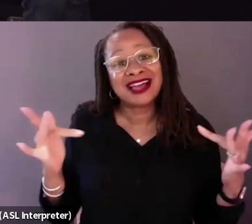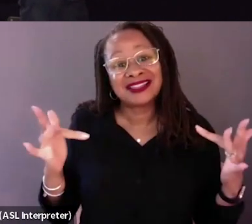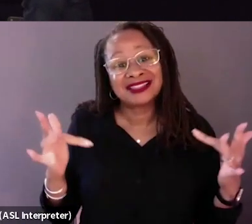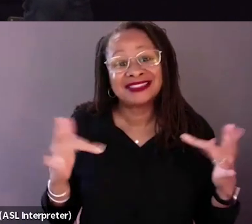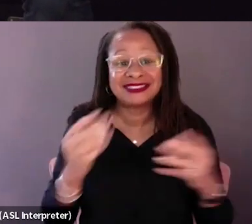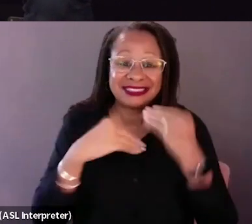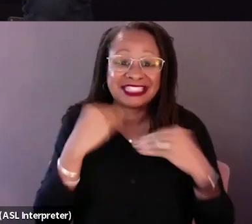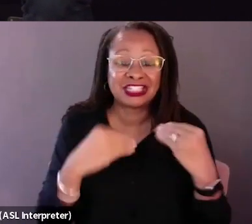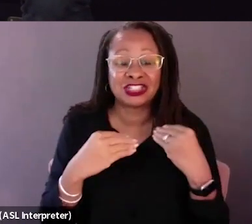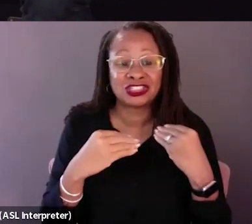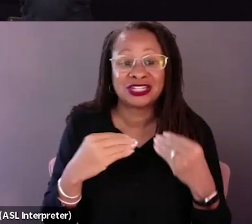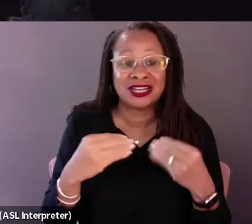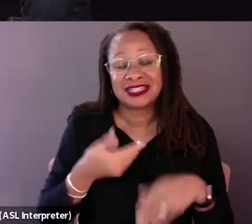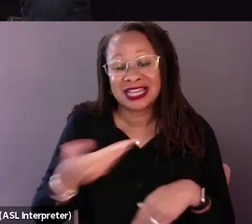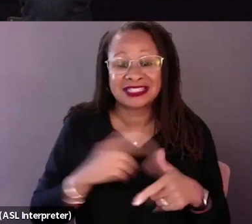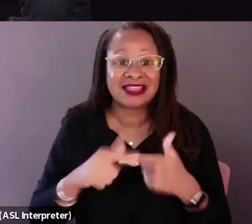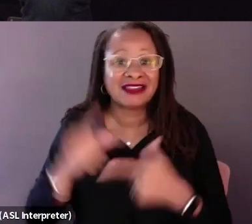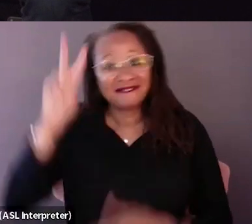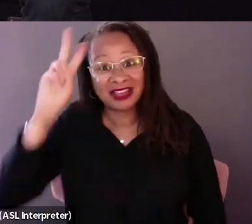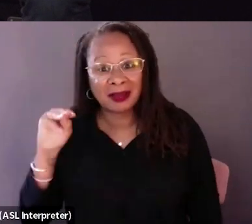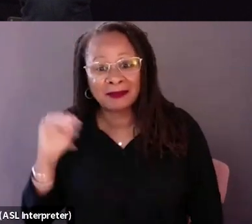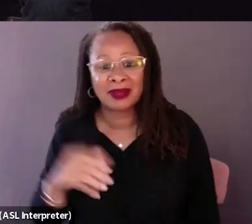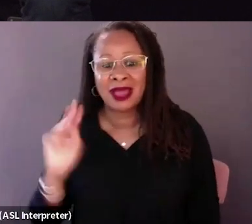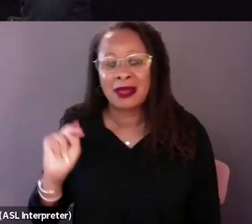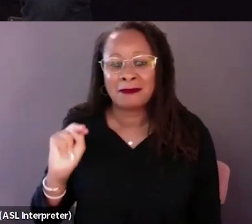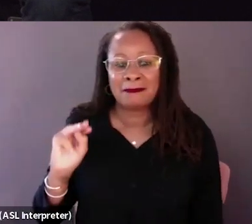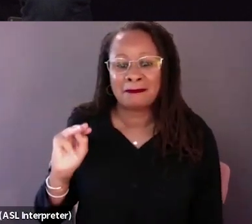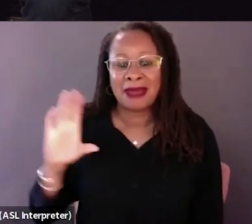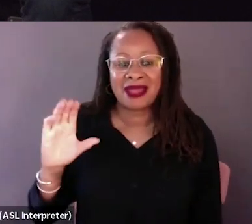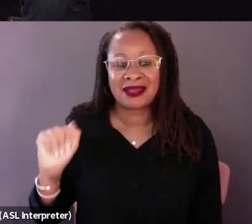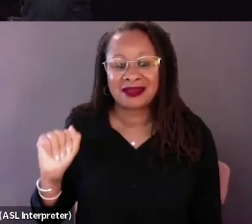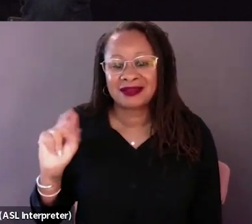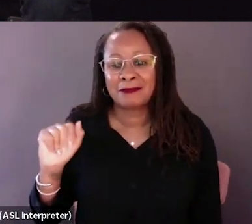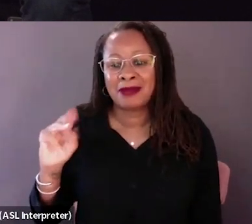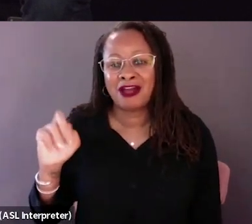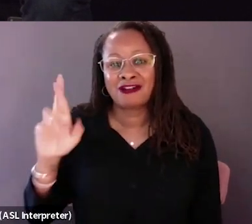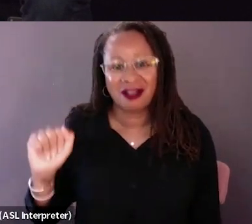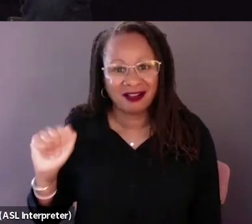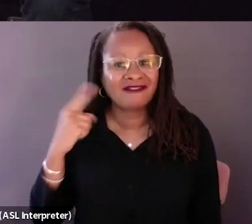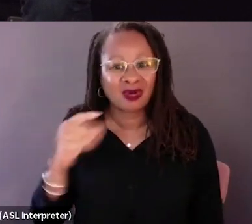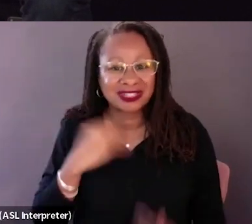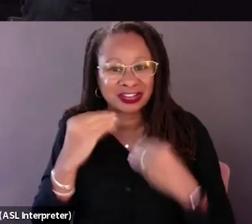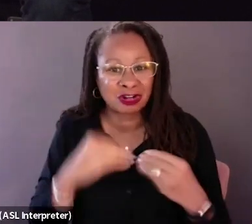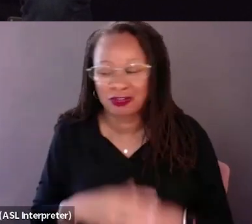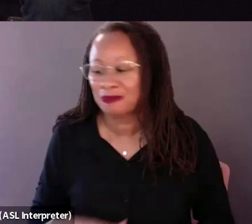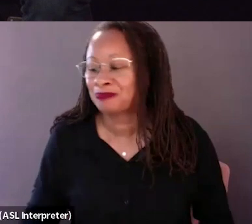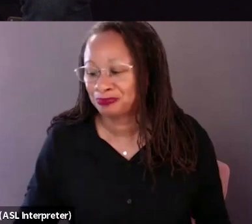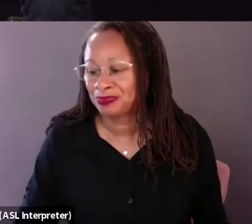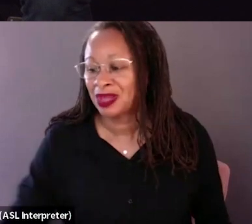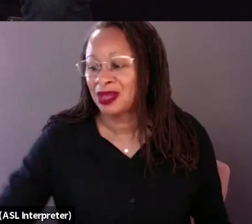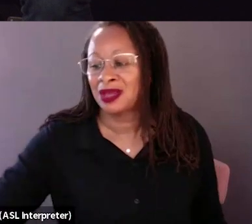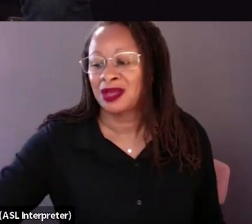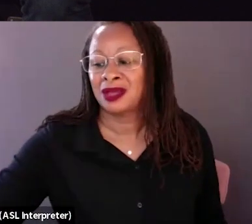Vietnam, and then it's like, whoa. Yes, McNamara. For dinner. What surprised you about? I mean, the things you're looking